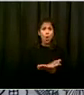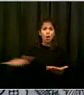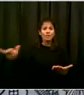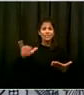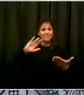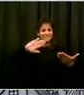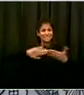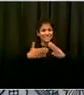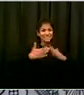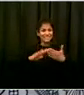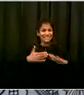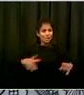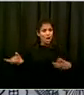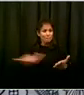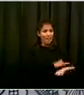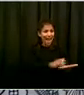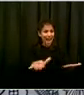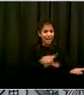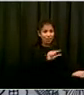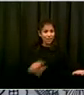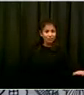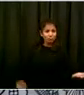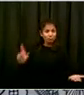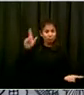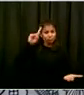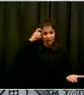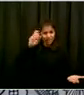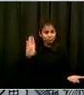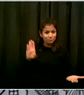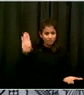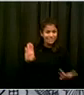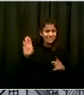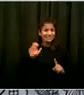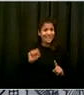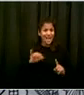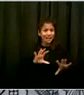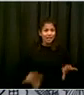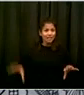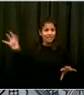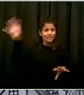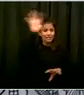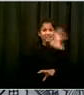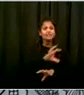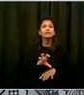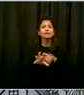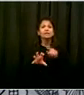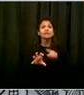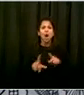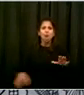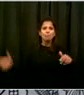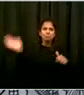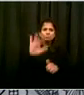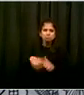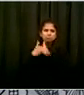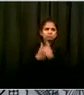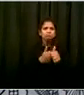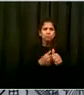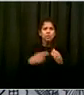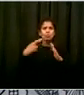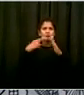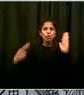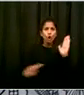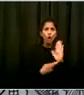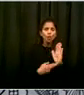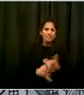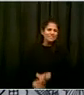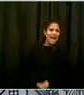within these areas are many kinds of people, and we want to protect everyone. This is based on data and science. I'll let Dr. Chokshi talk